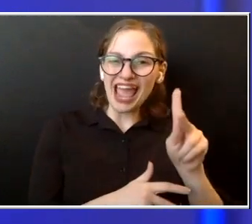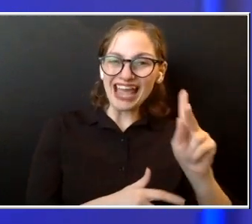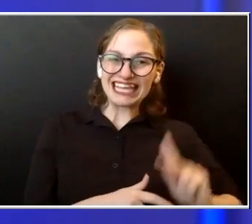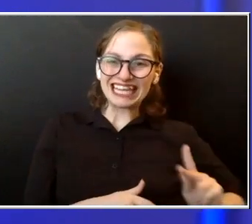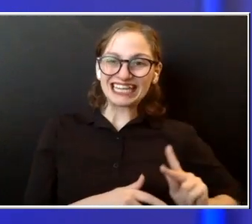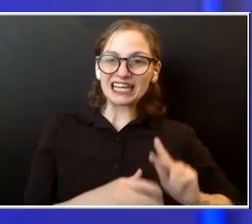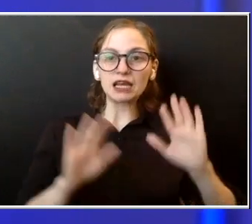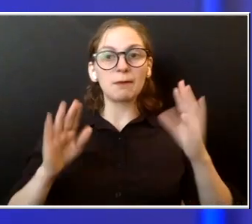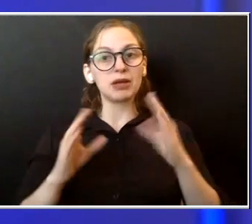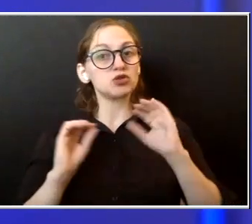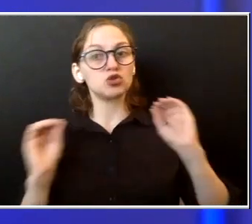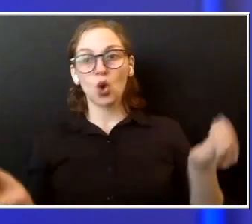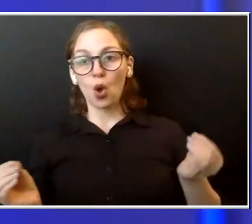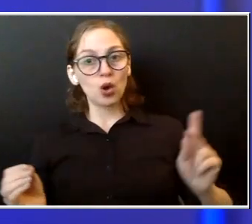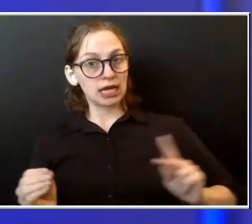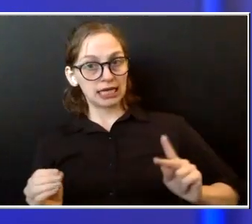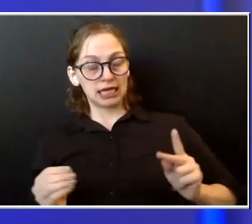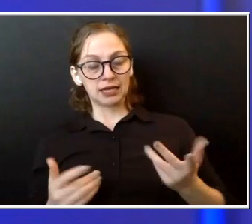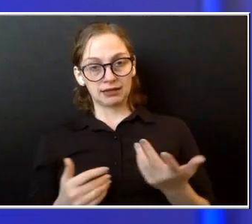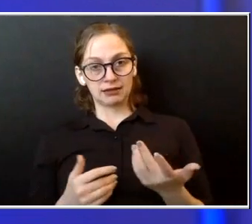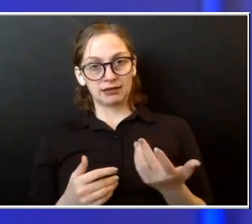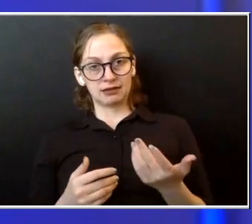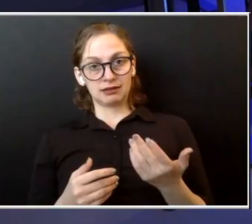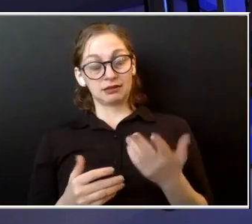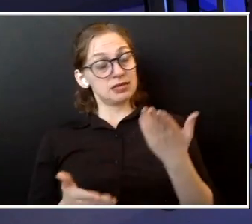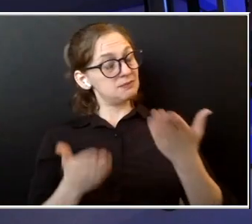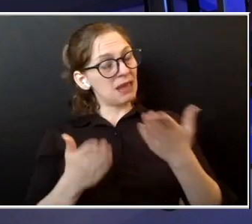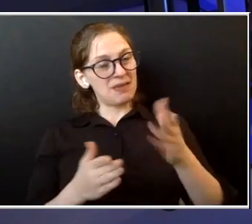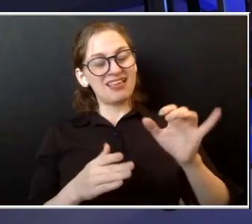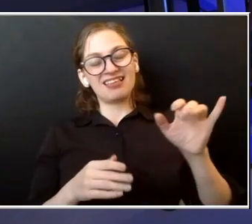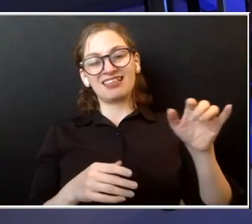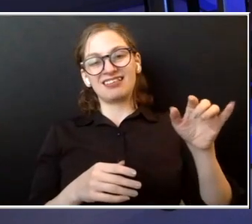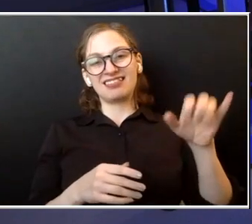more sensitized and never be able to get a transplant after that. It is so